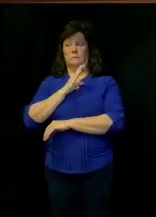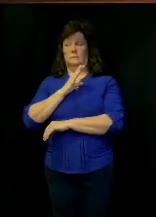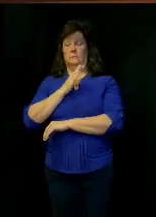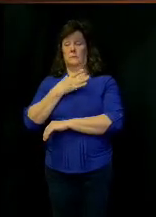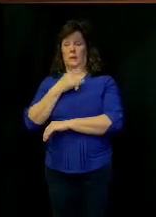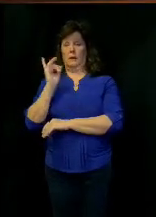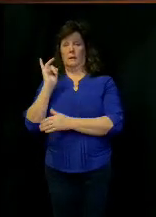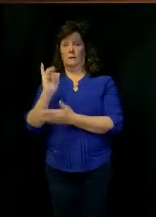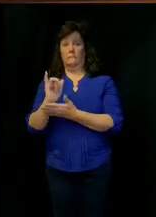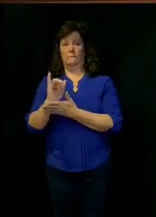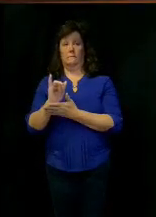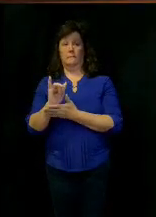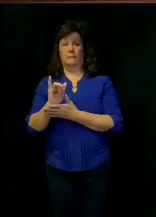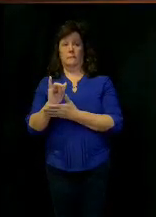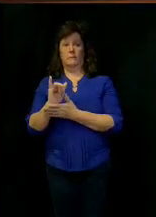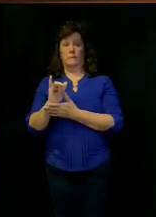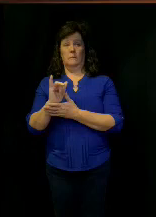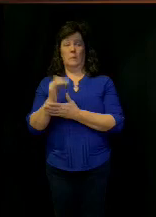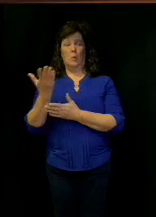What do you identify with?